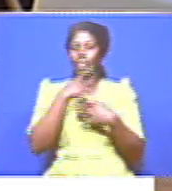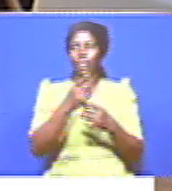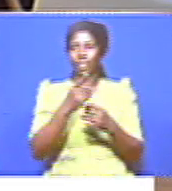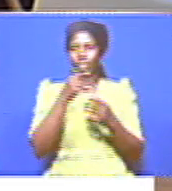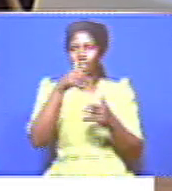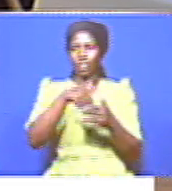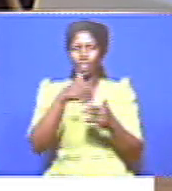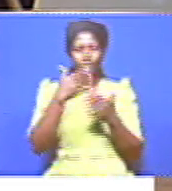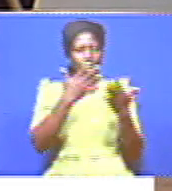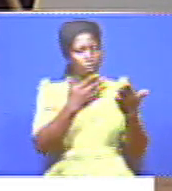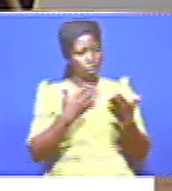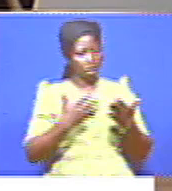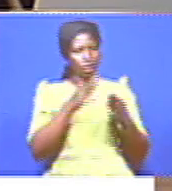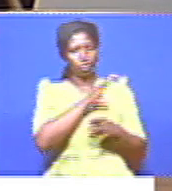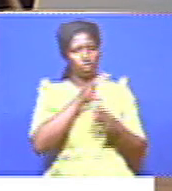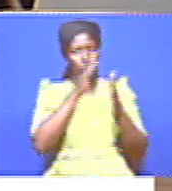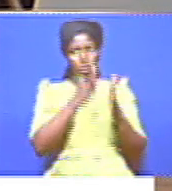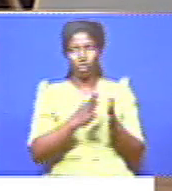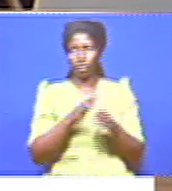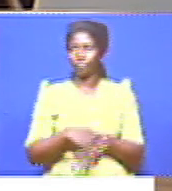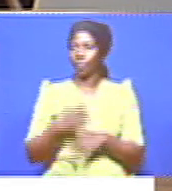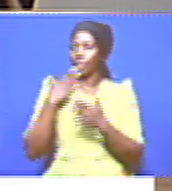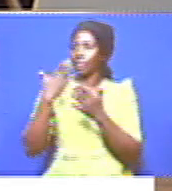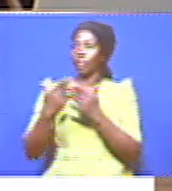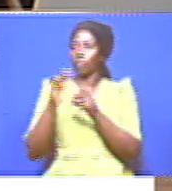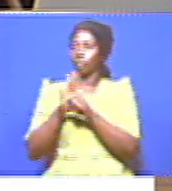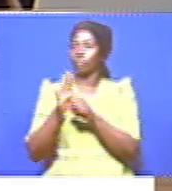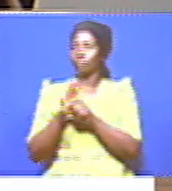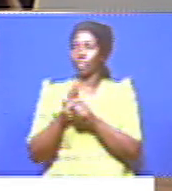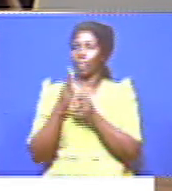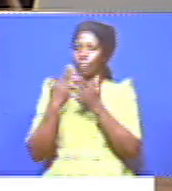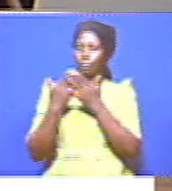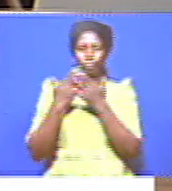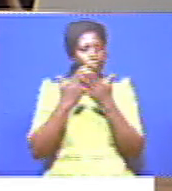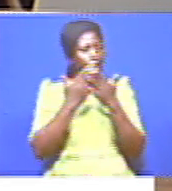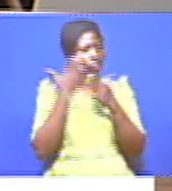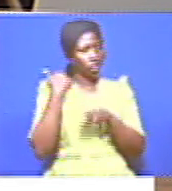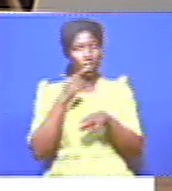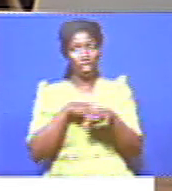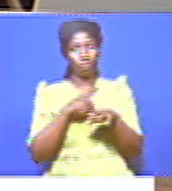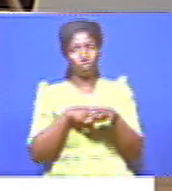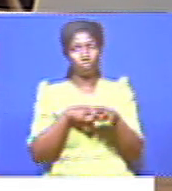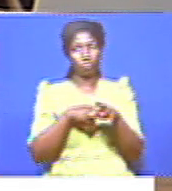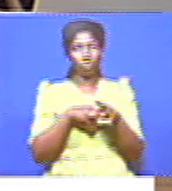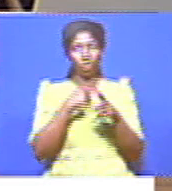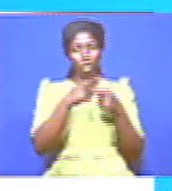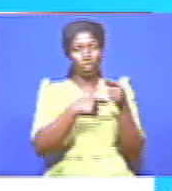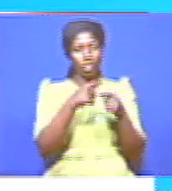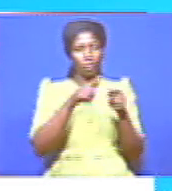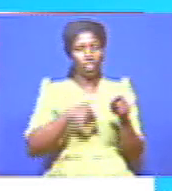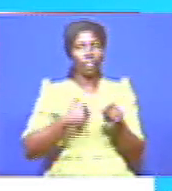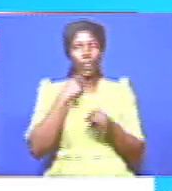Karibu sana, commissioner. Thank you. Karibu sana. Yeah. So initially, when we were going on break, I